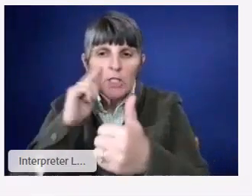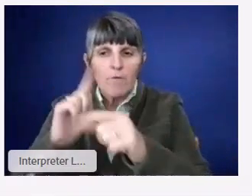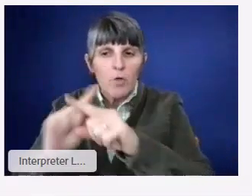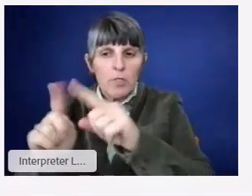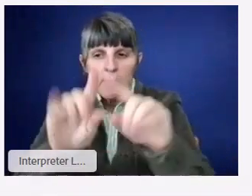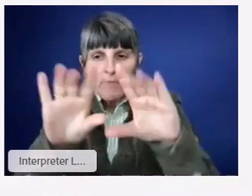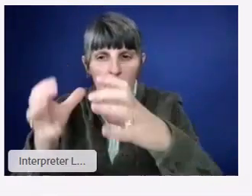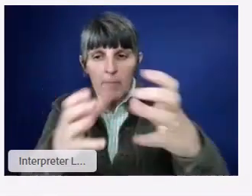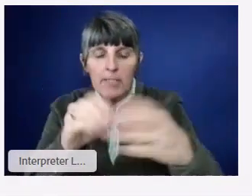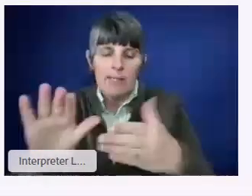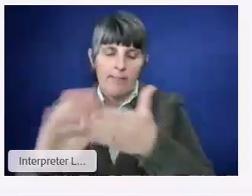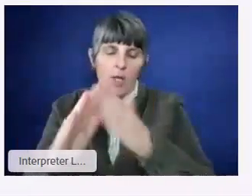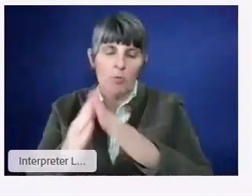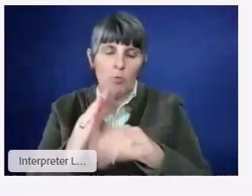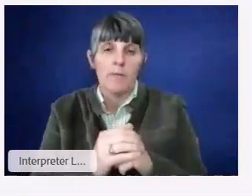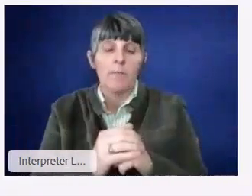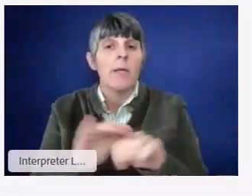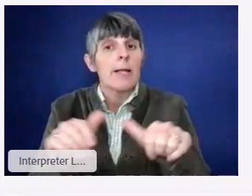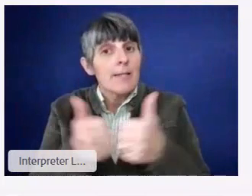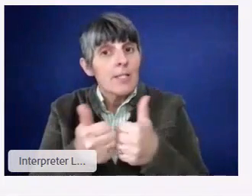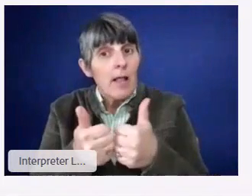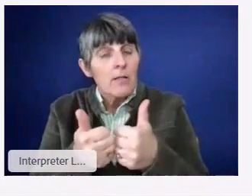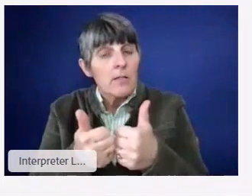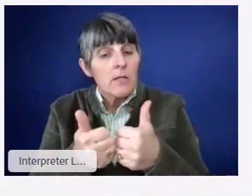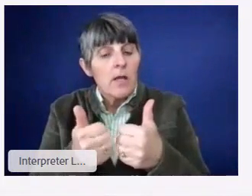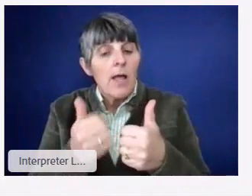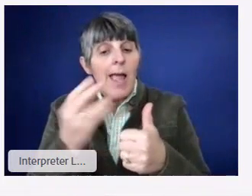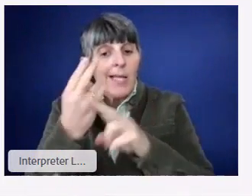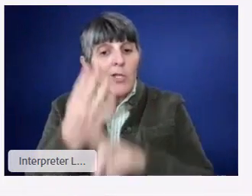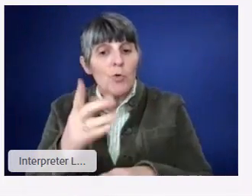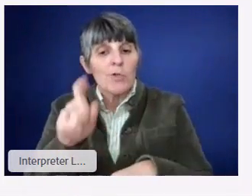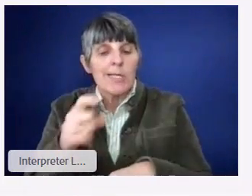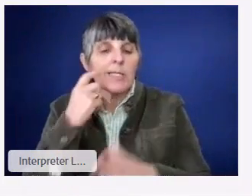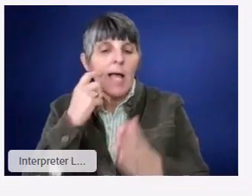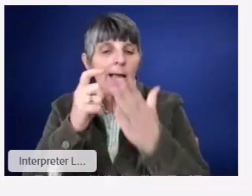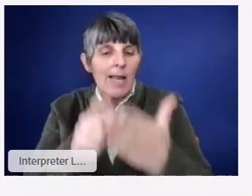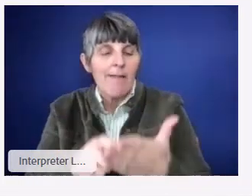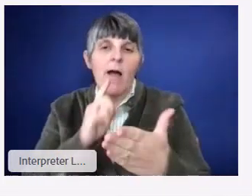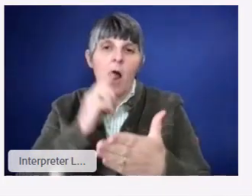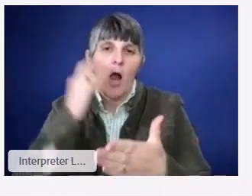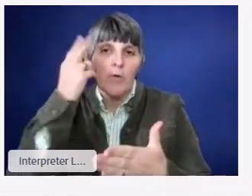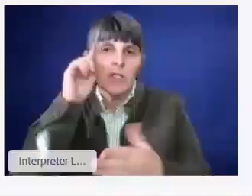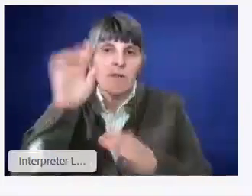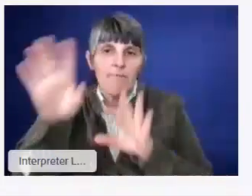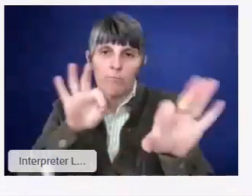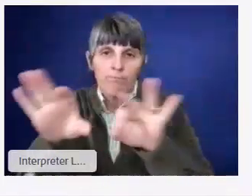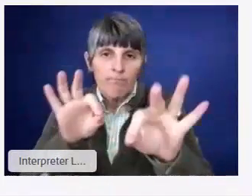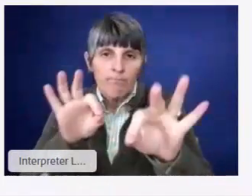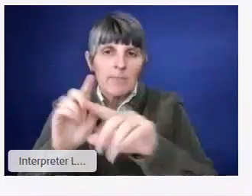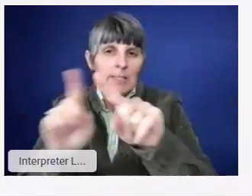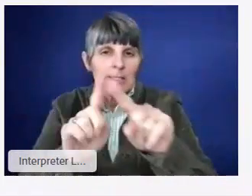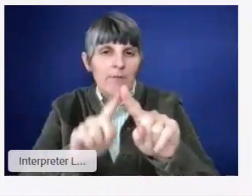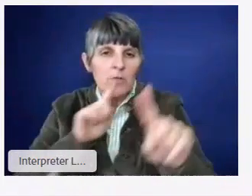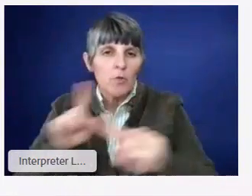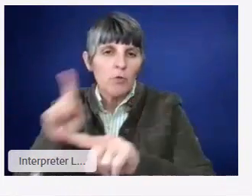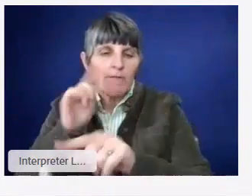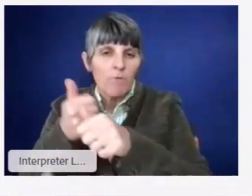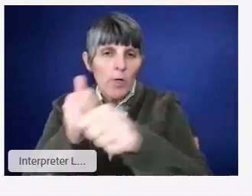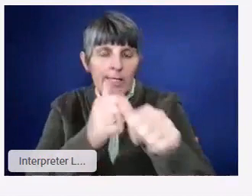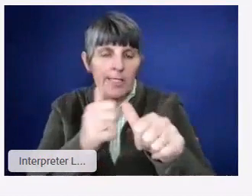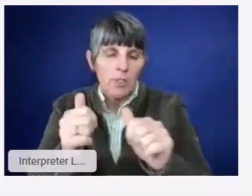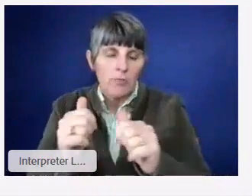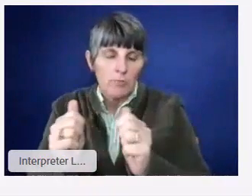their communities. The challenges and user needs identified are driving the selection of technology solutions for each